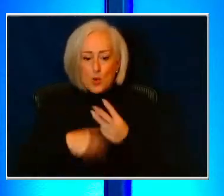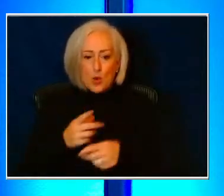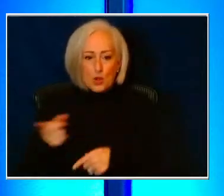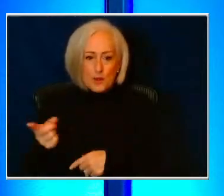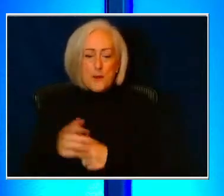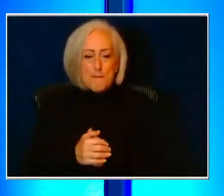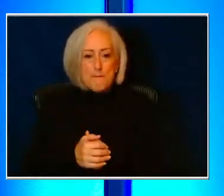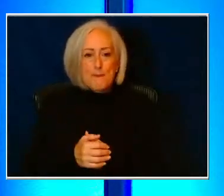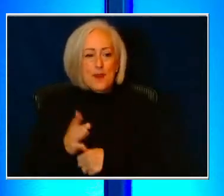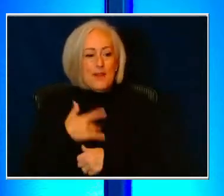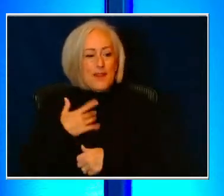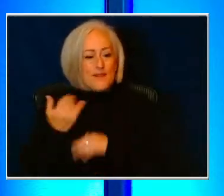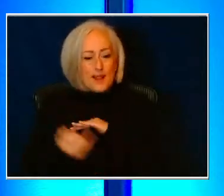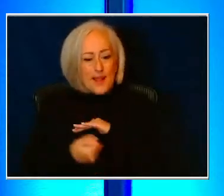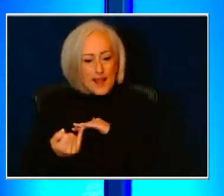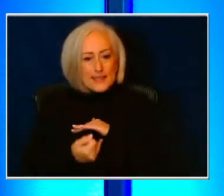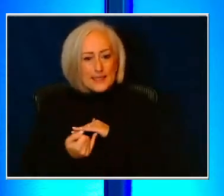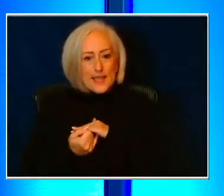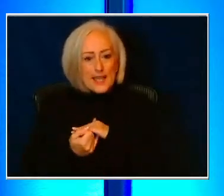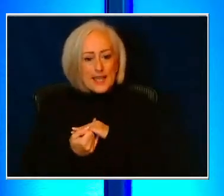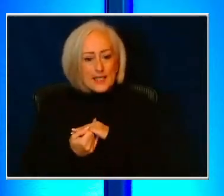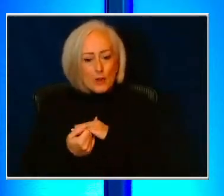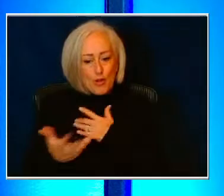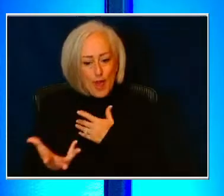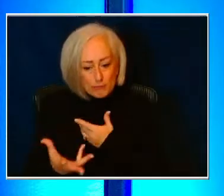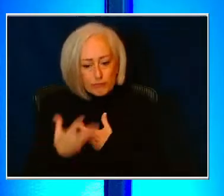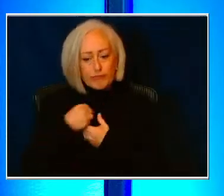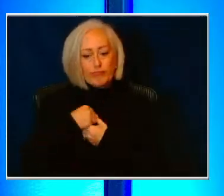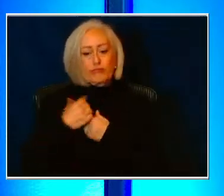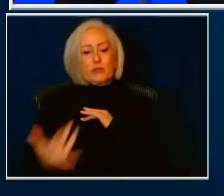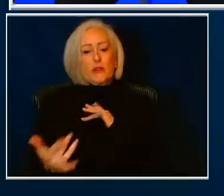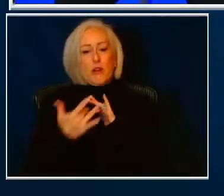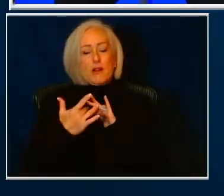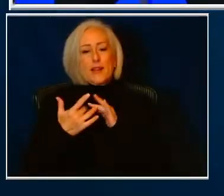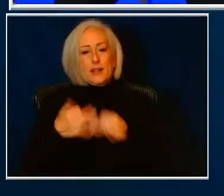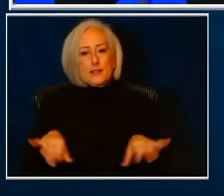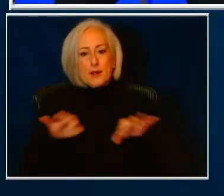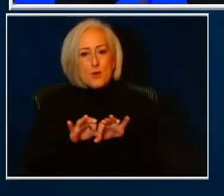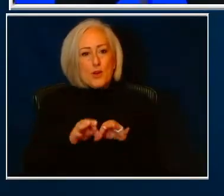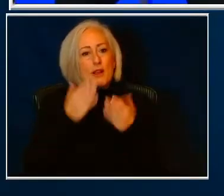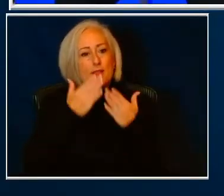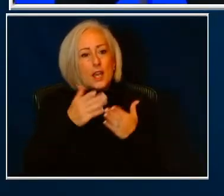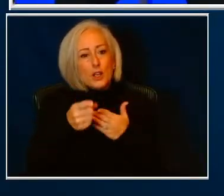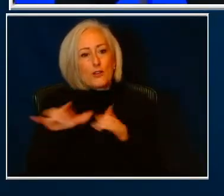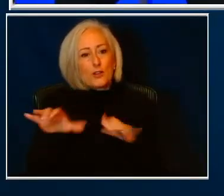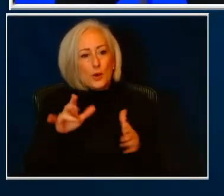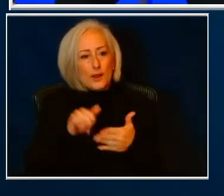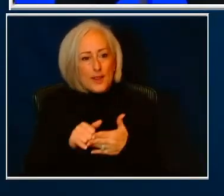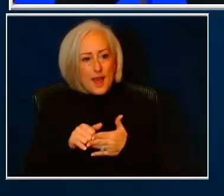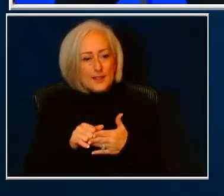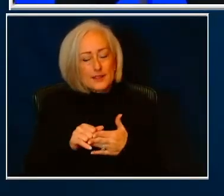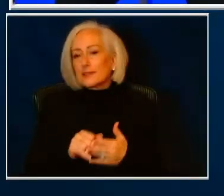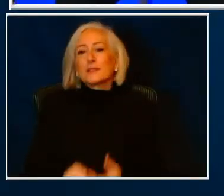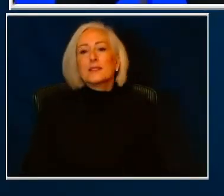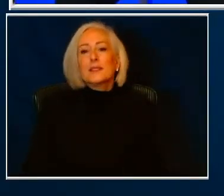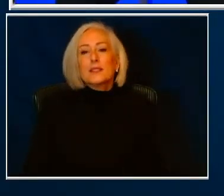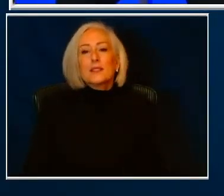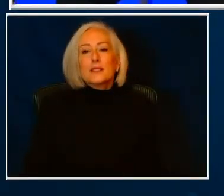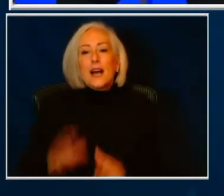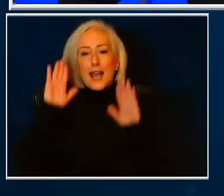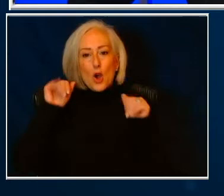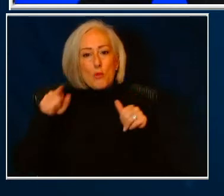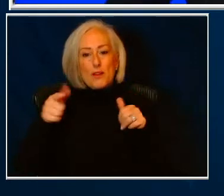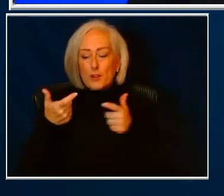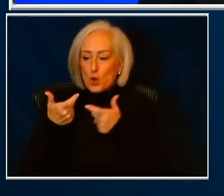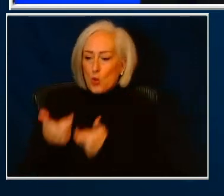feeling isolated. So thank you, Jess, for always doing that. And I would hope that if anyone's watching this and you don't